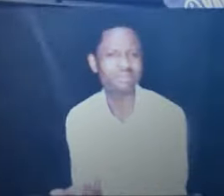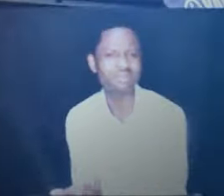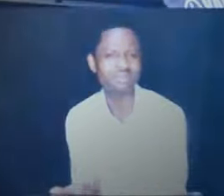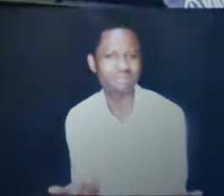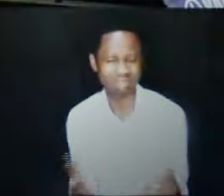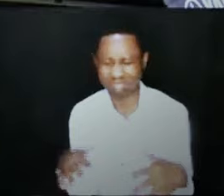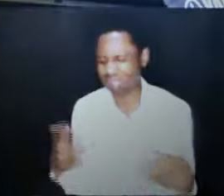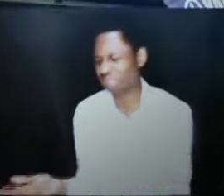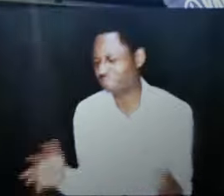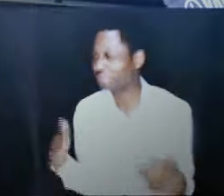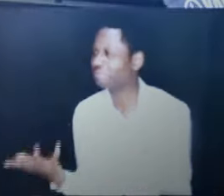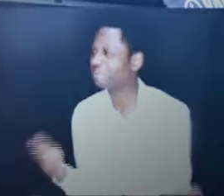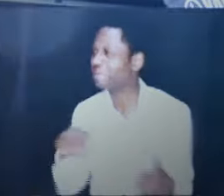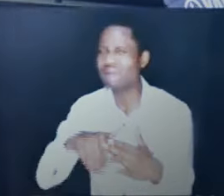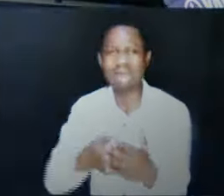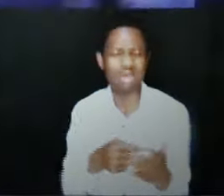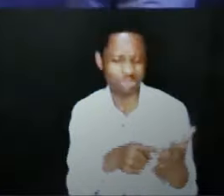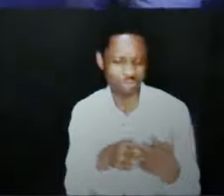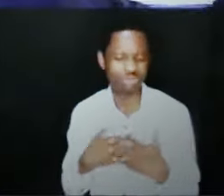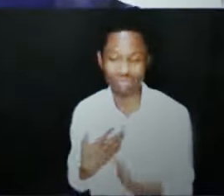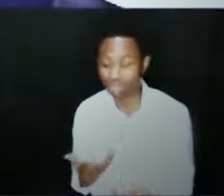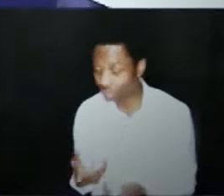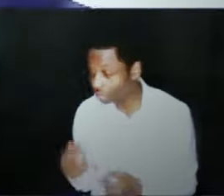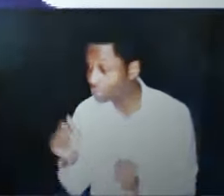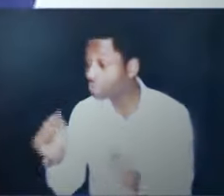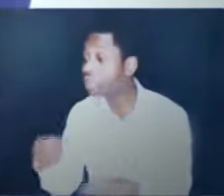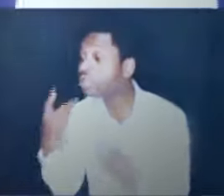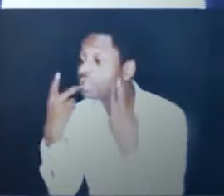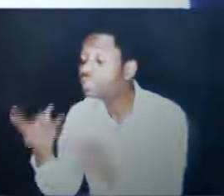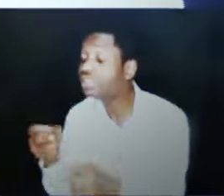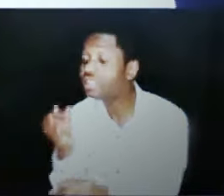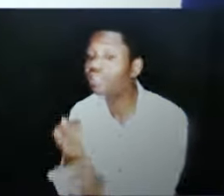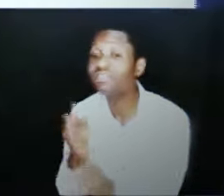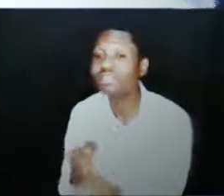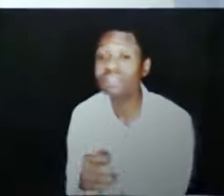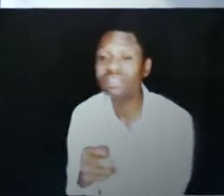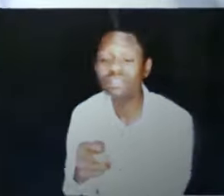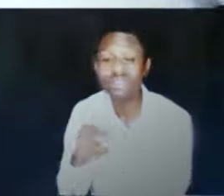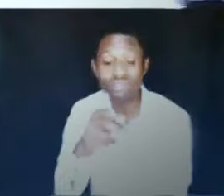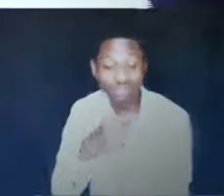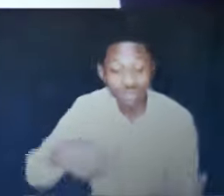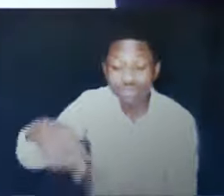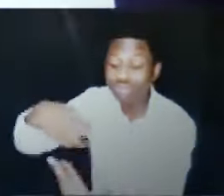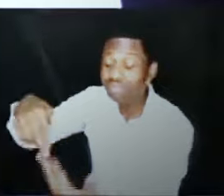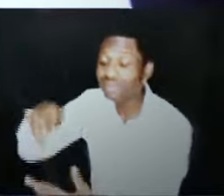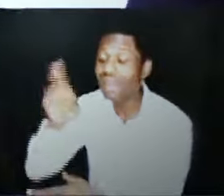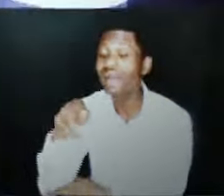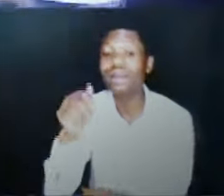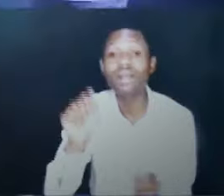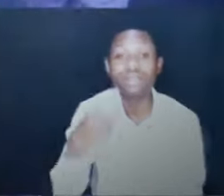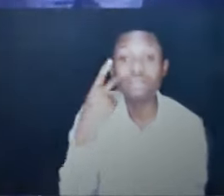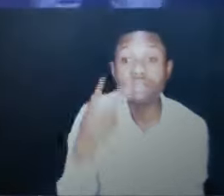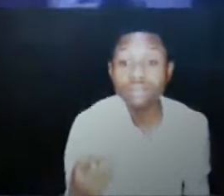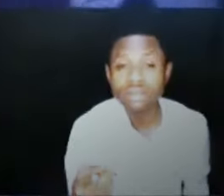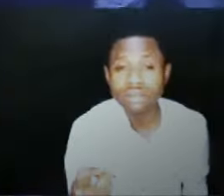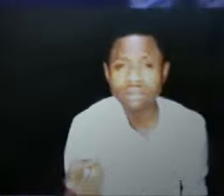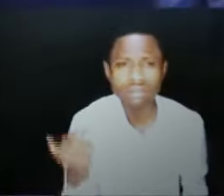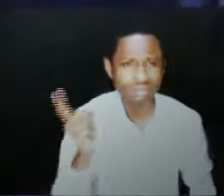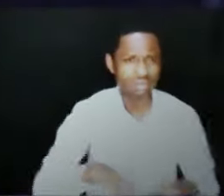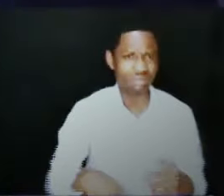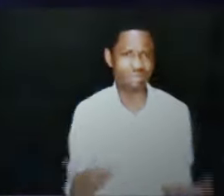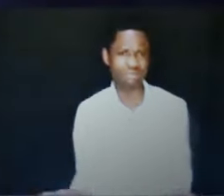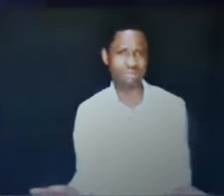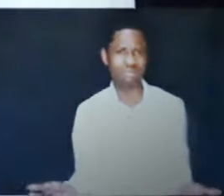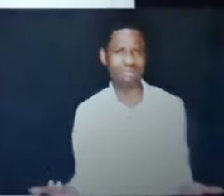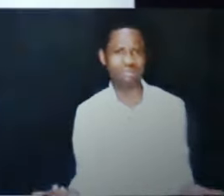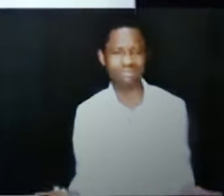How can you show me your faith? How many of you have seen faith walking in Accra before? Now listen. Na Yakobo say